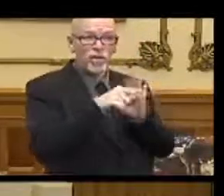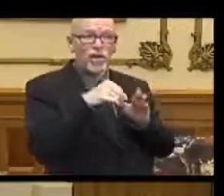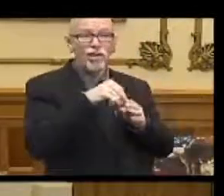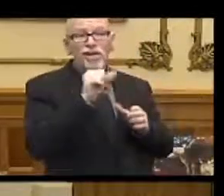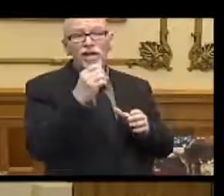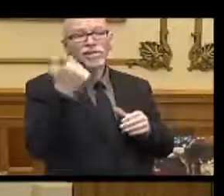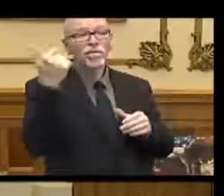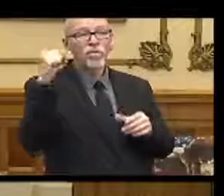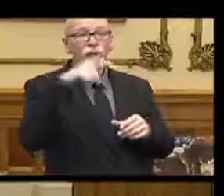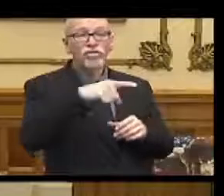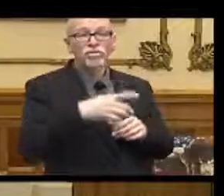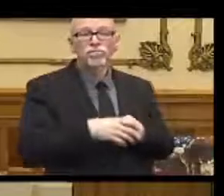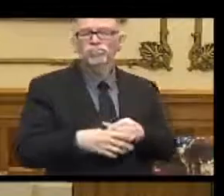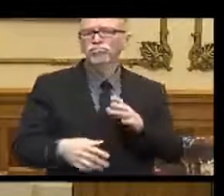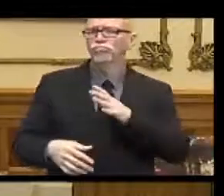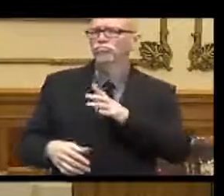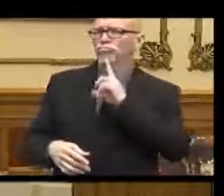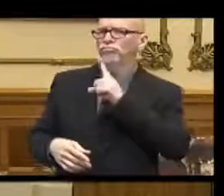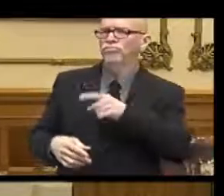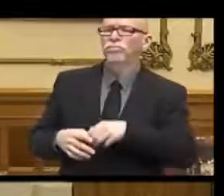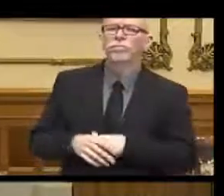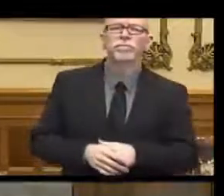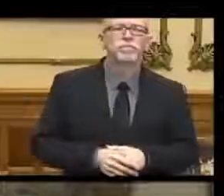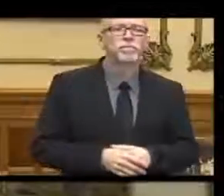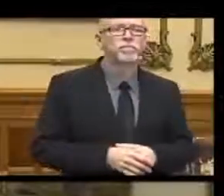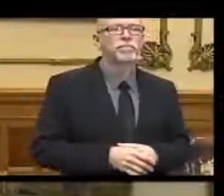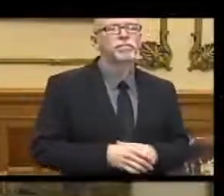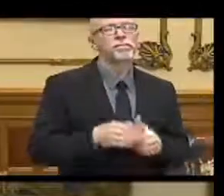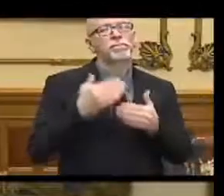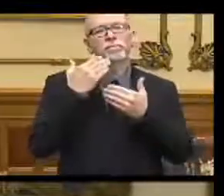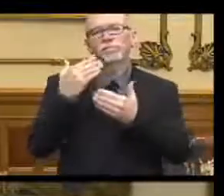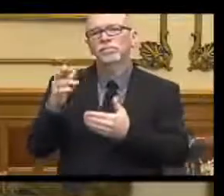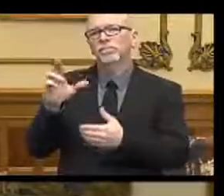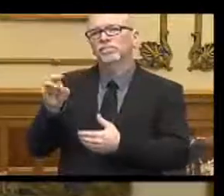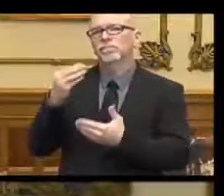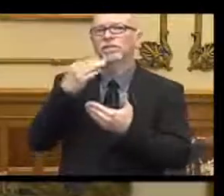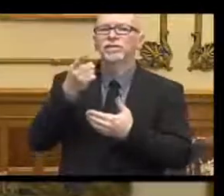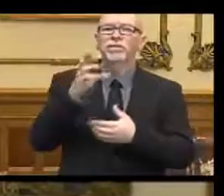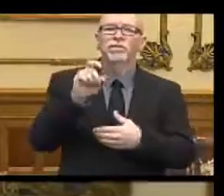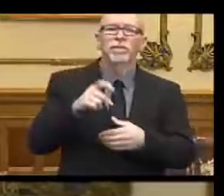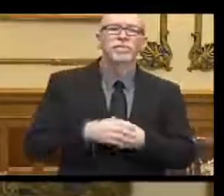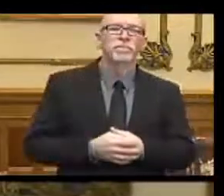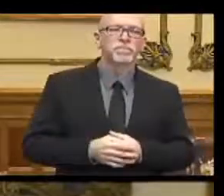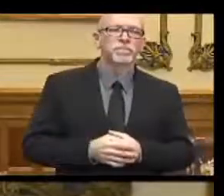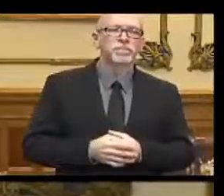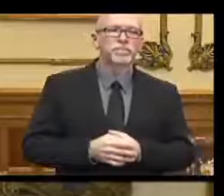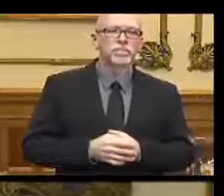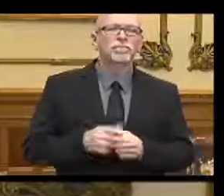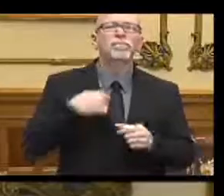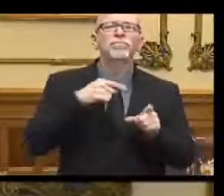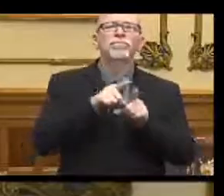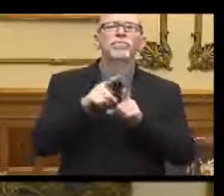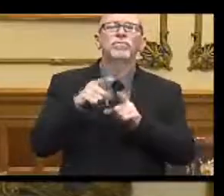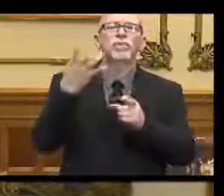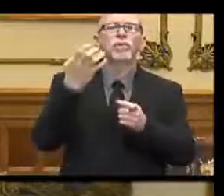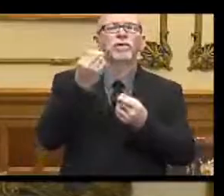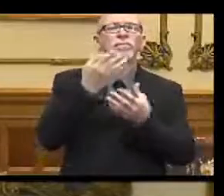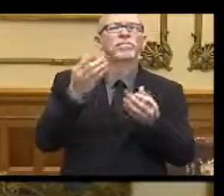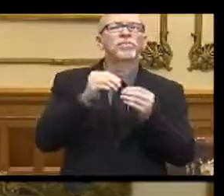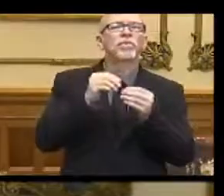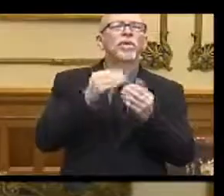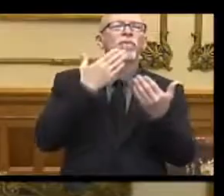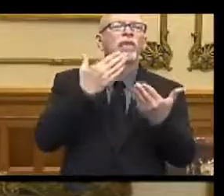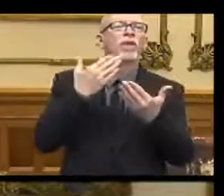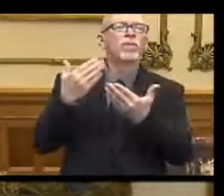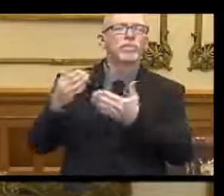have questions Absolutely, no for problem. you? Thank you, Ron. Thank you, Dr. Box. I also wanted to pass out a few more